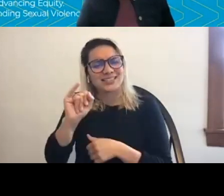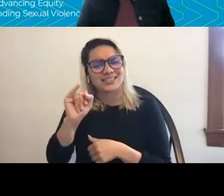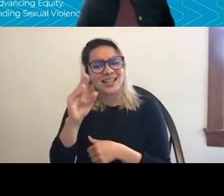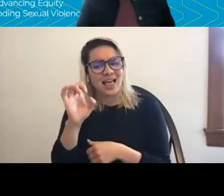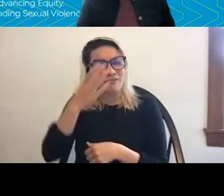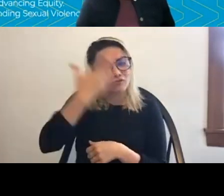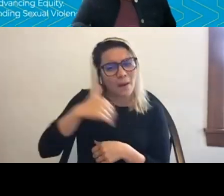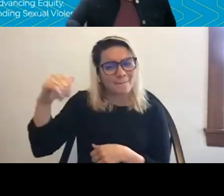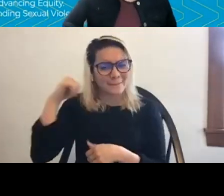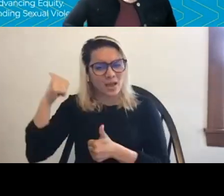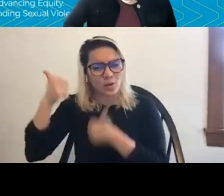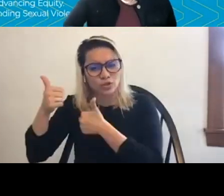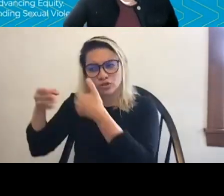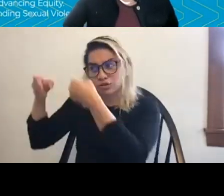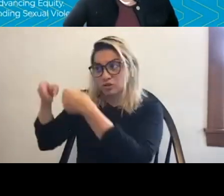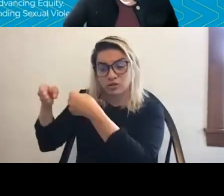the front?